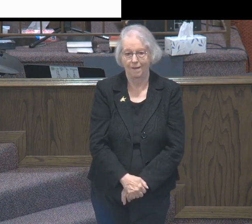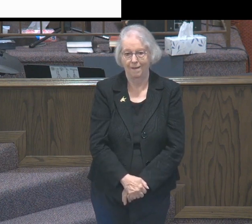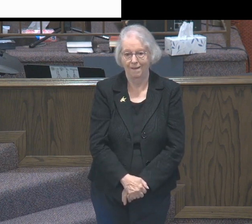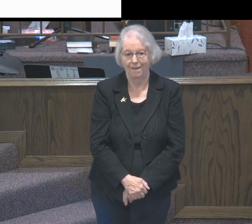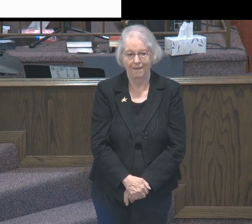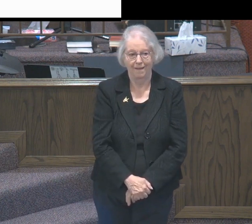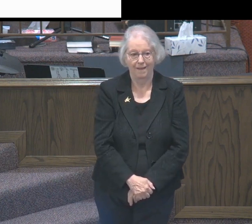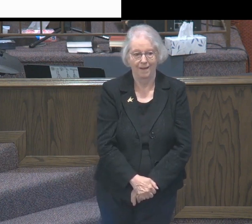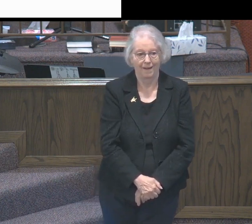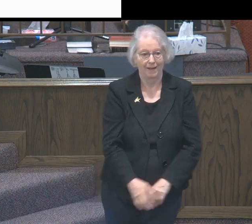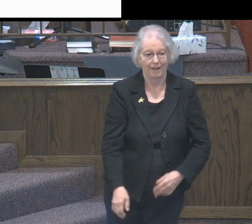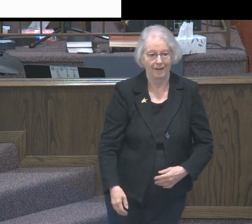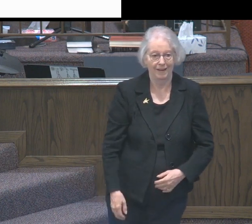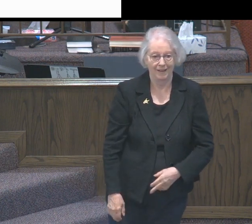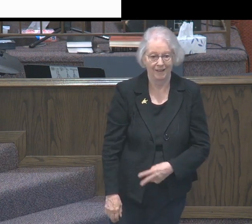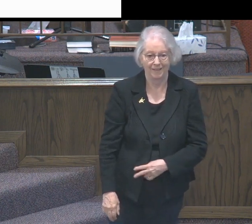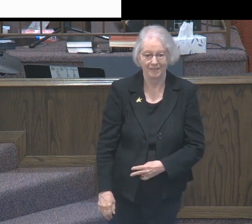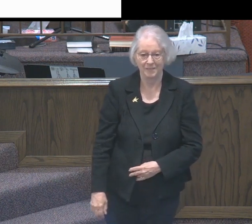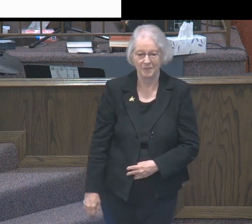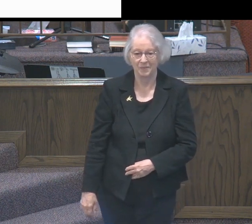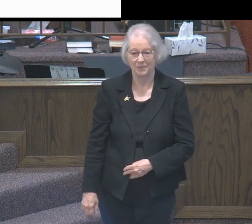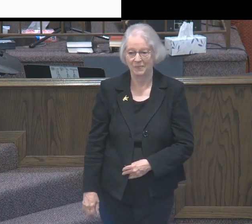And I'm going to walk out of the camera.